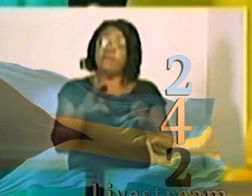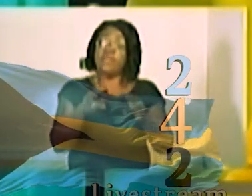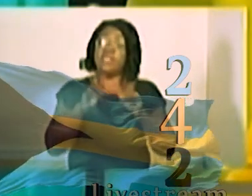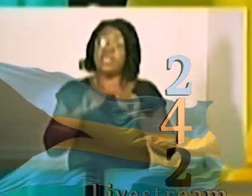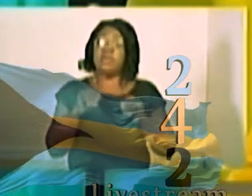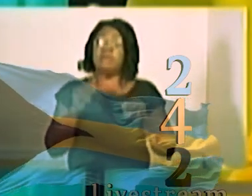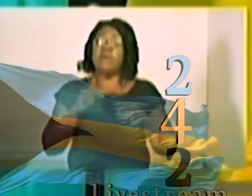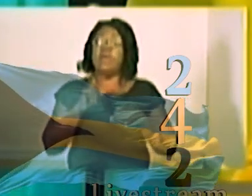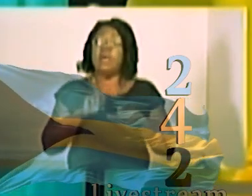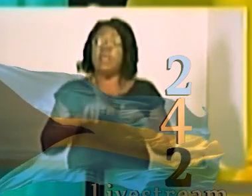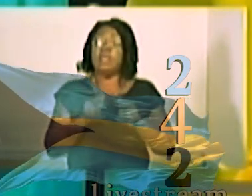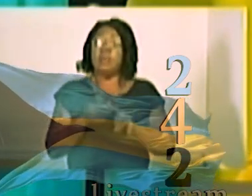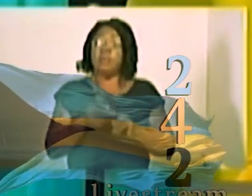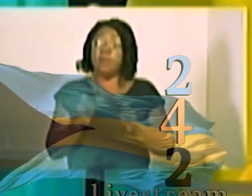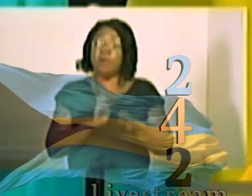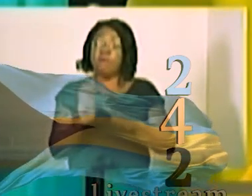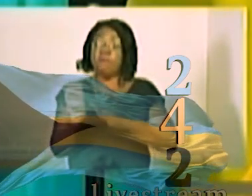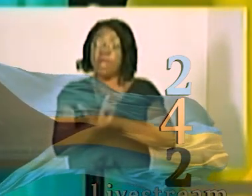those who break quarantine.